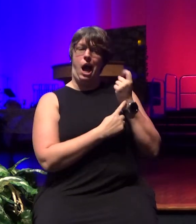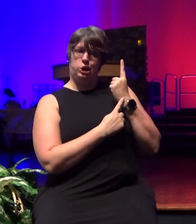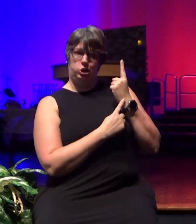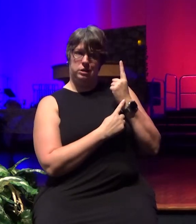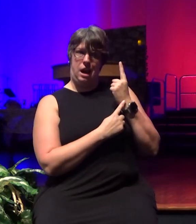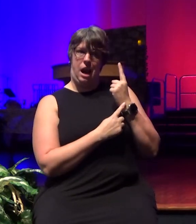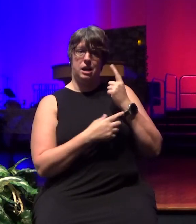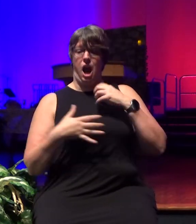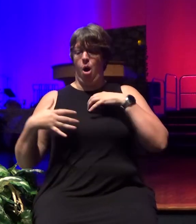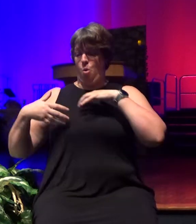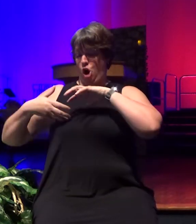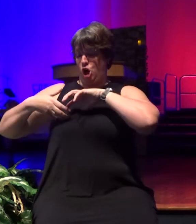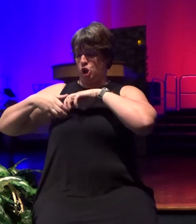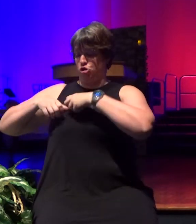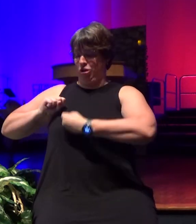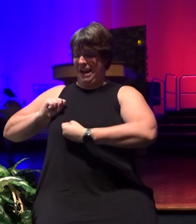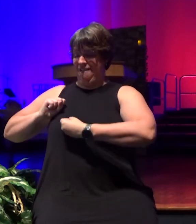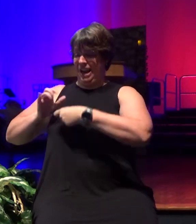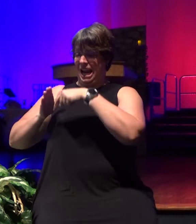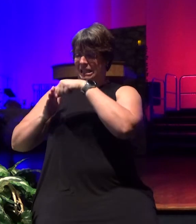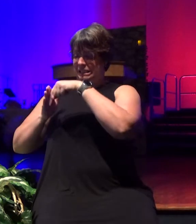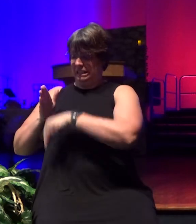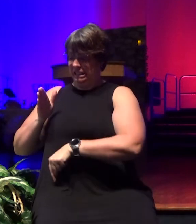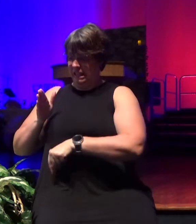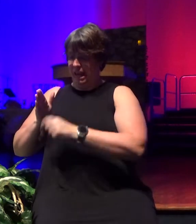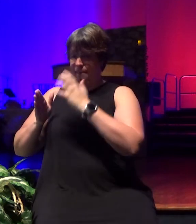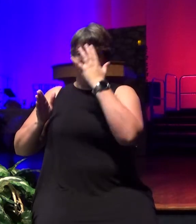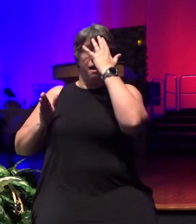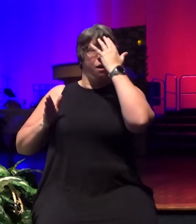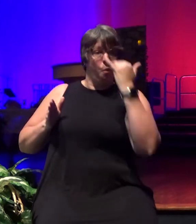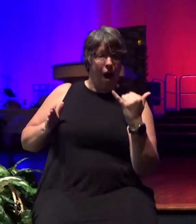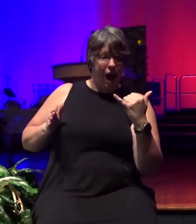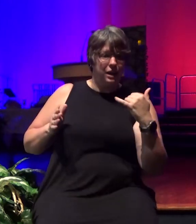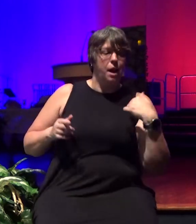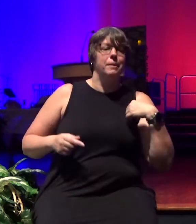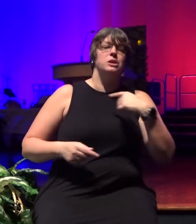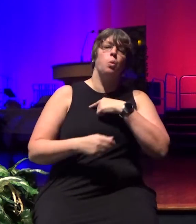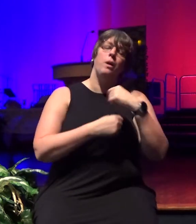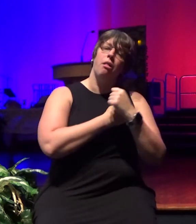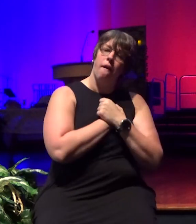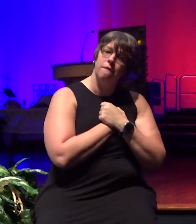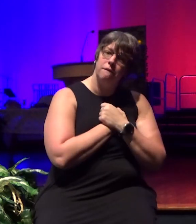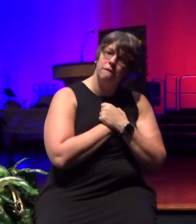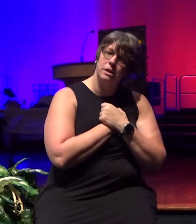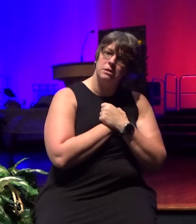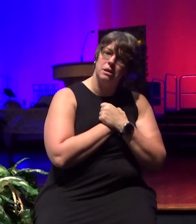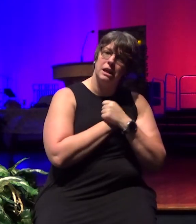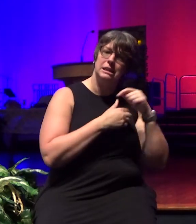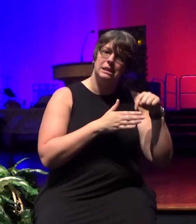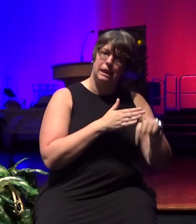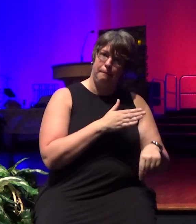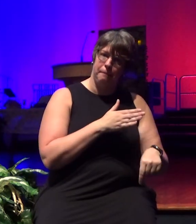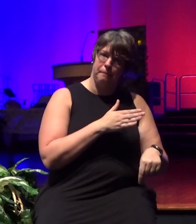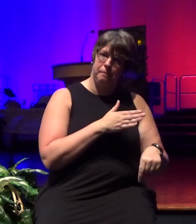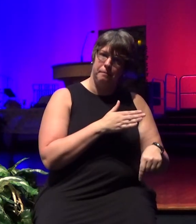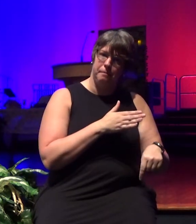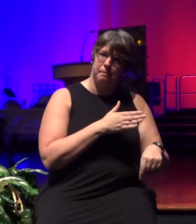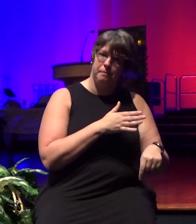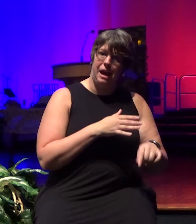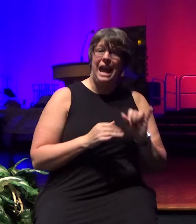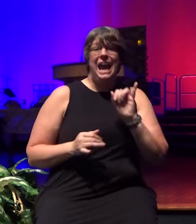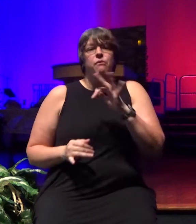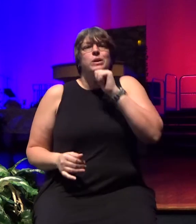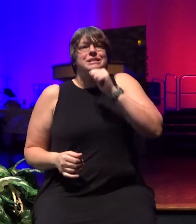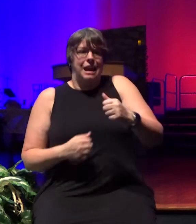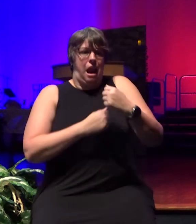That we grieve in this life because we love. If we didn't love, if we didn't care, we wouldn't grieve, but we do. And the more we get in touch with